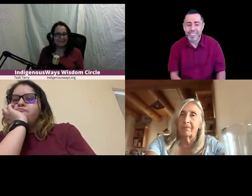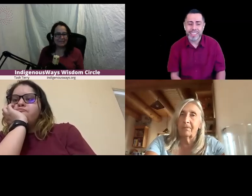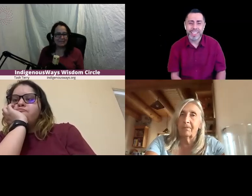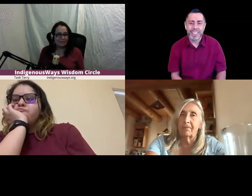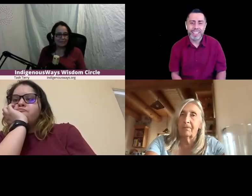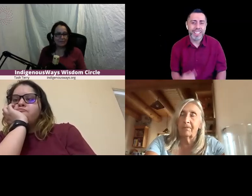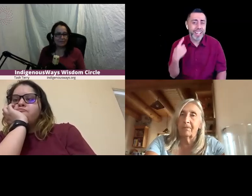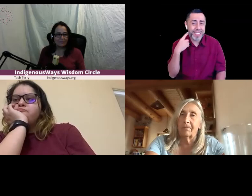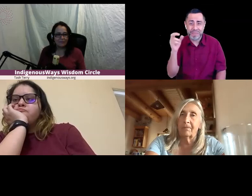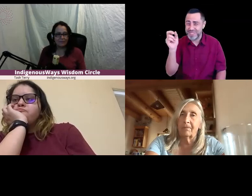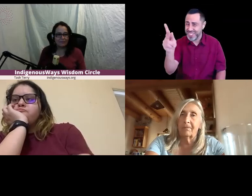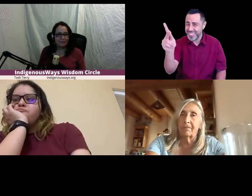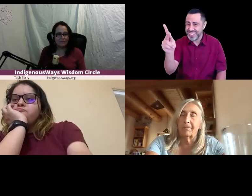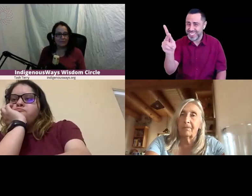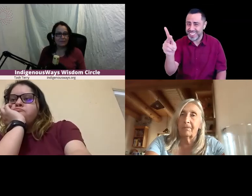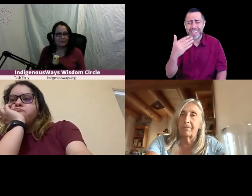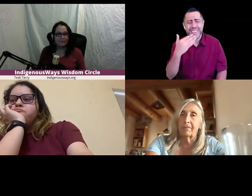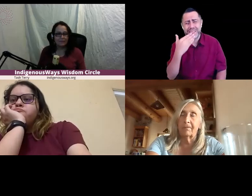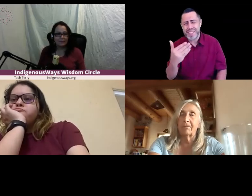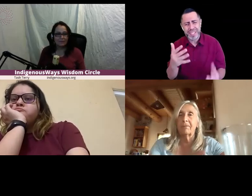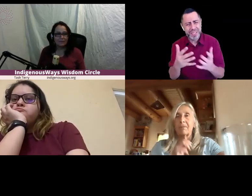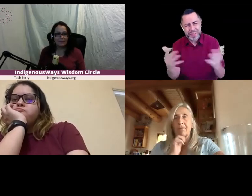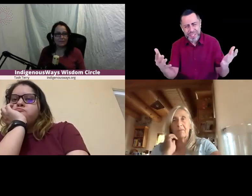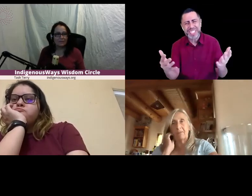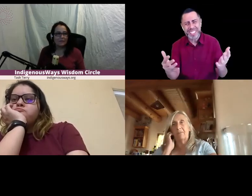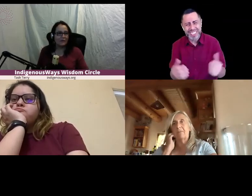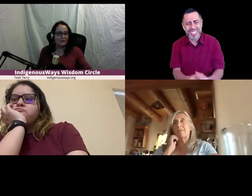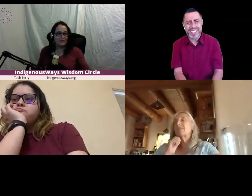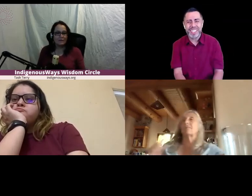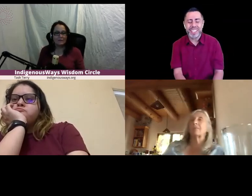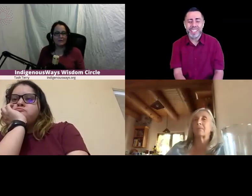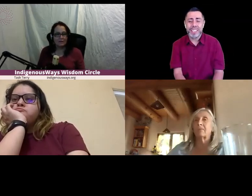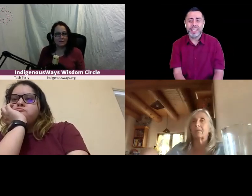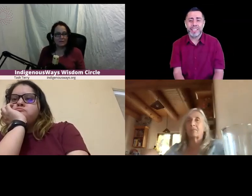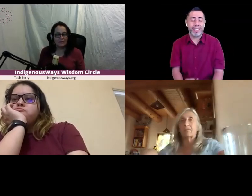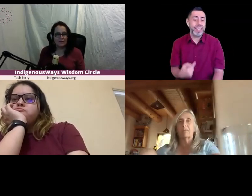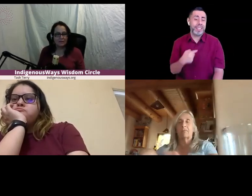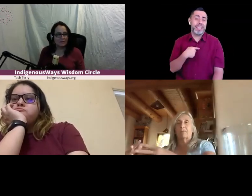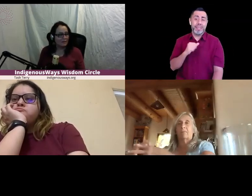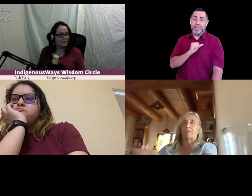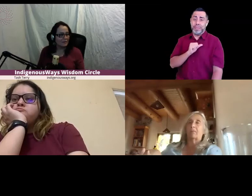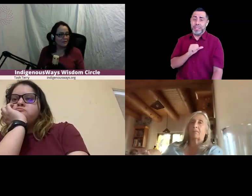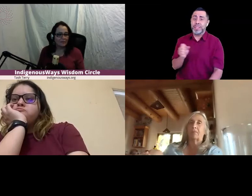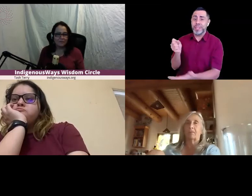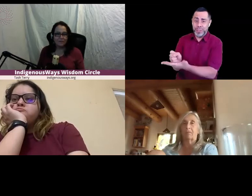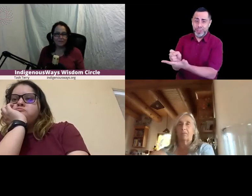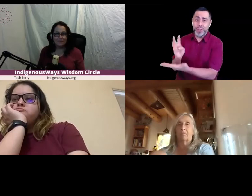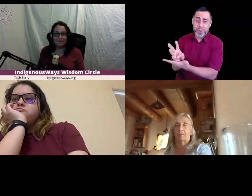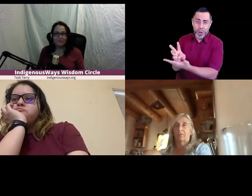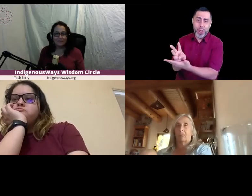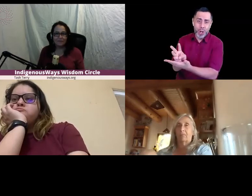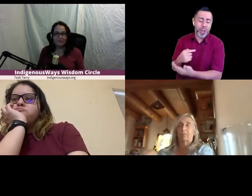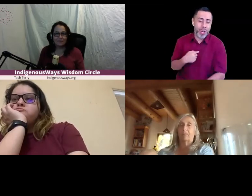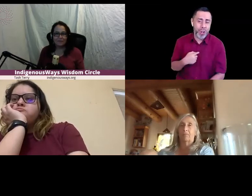Okay. Thank you very much. I'm a social worker, although I